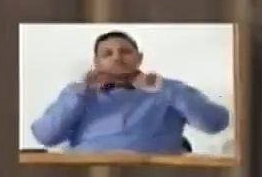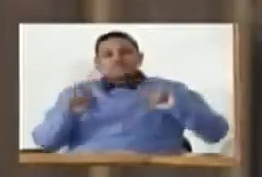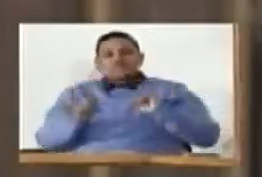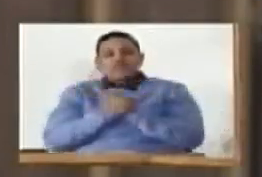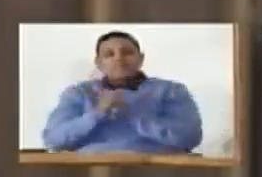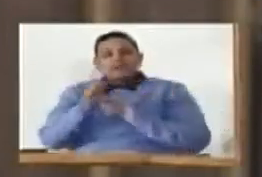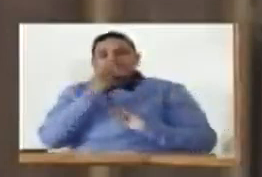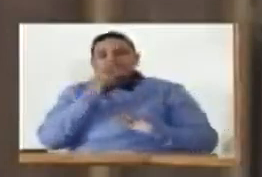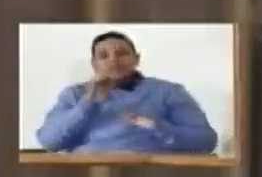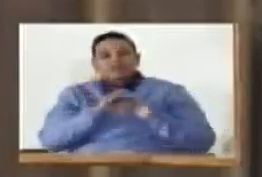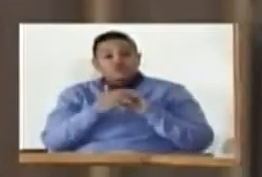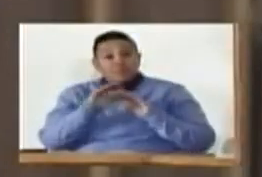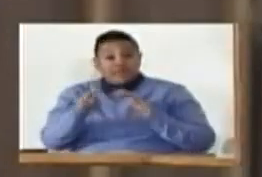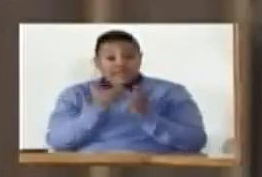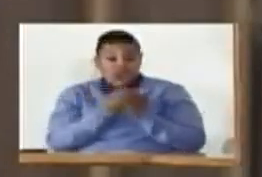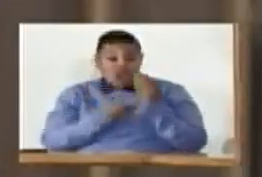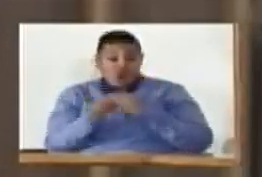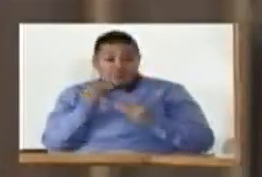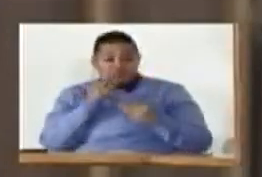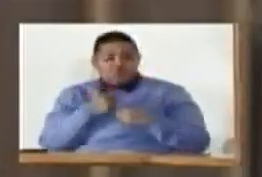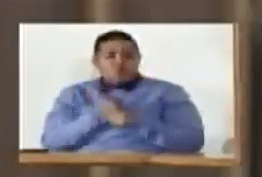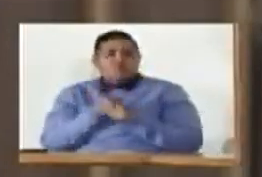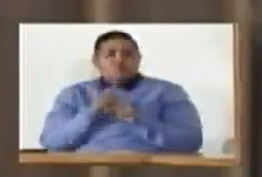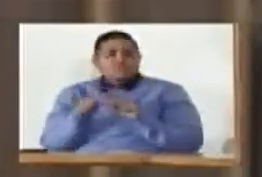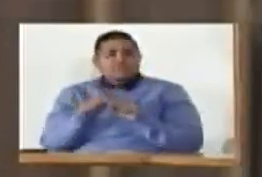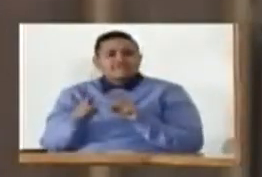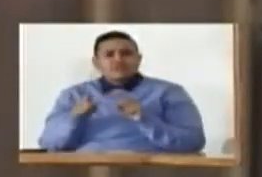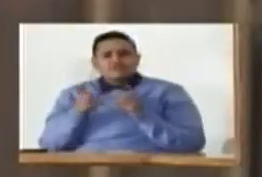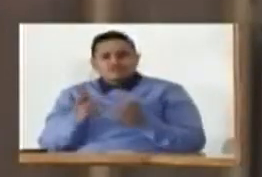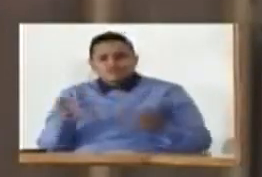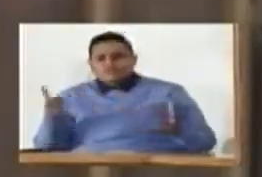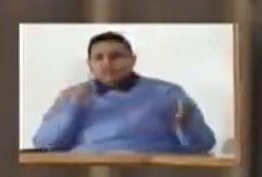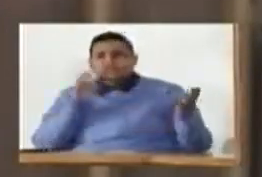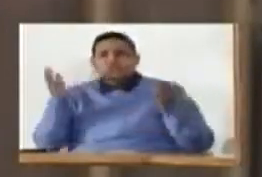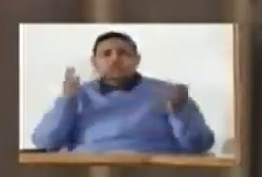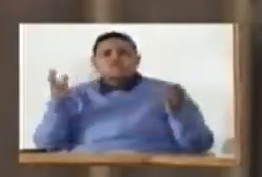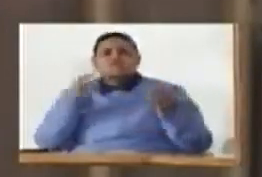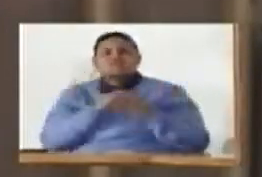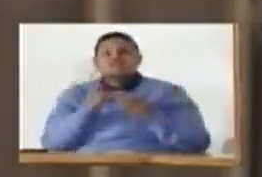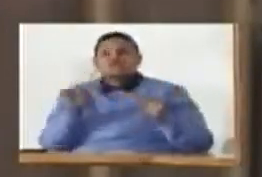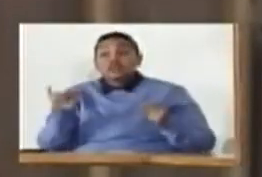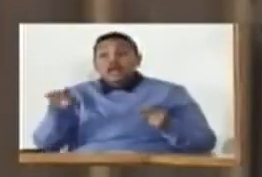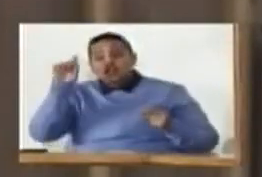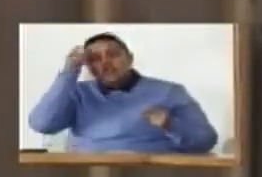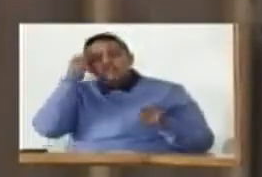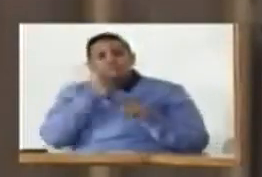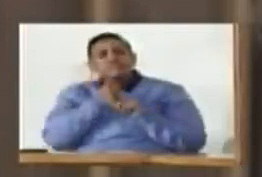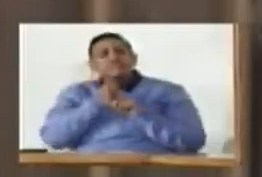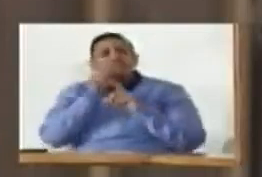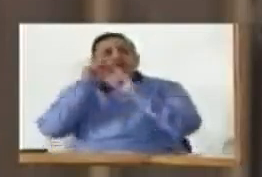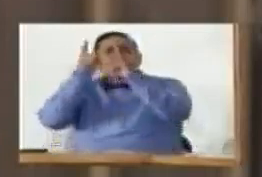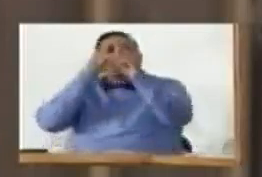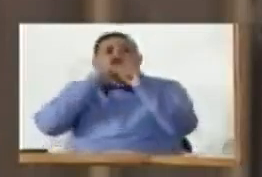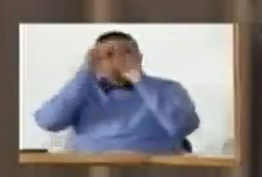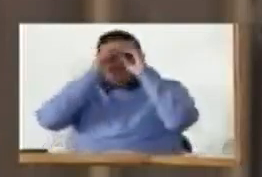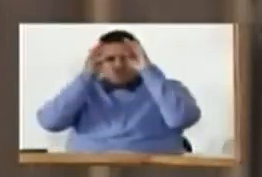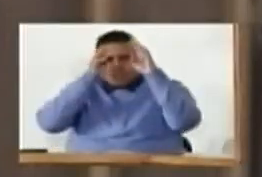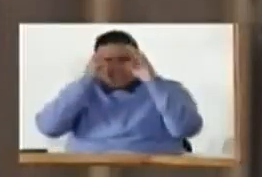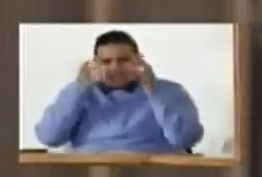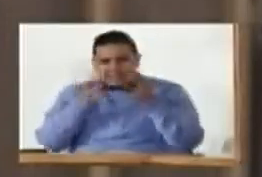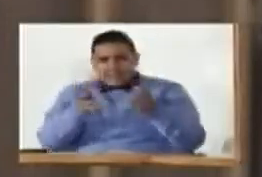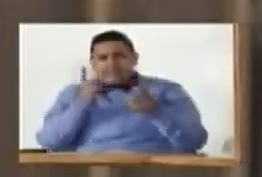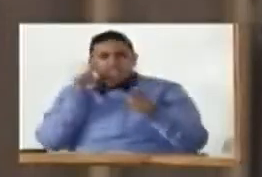Jamaica's economy to produce goods and services. In so doing, the government aims to create the conditions